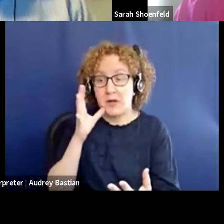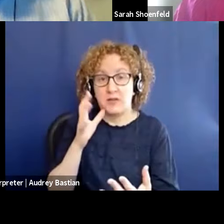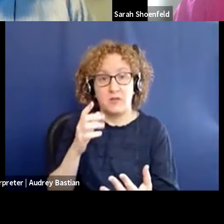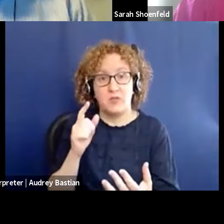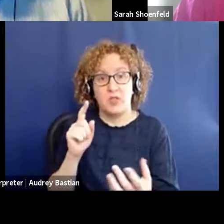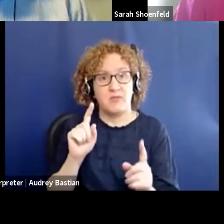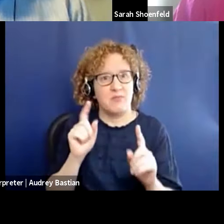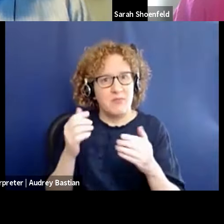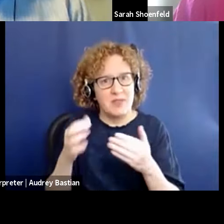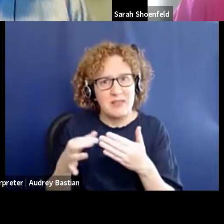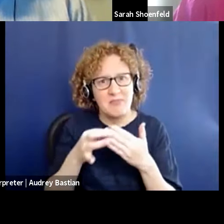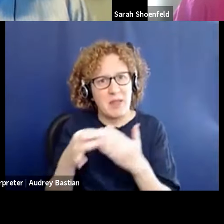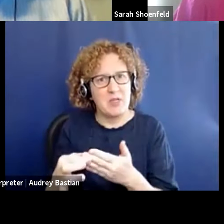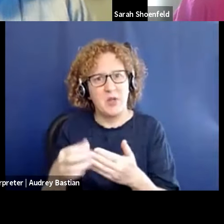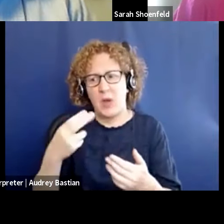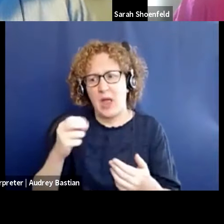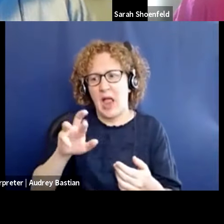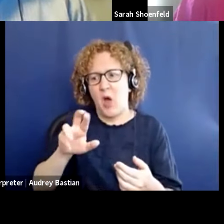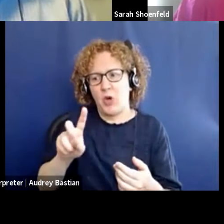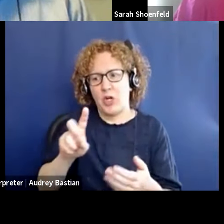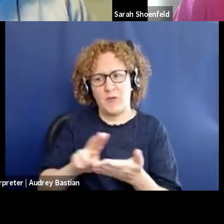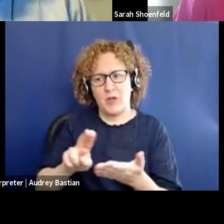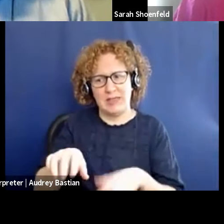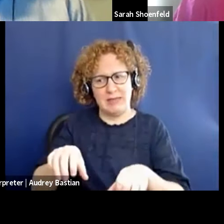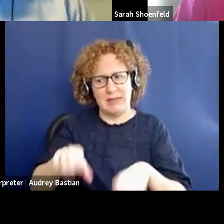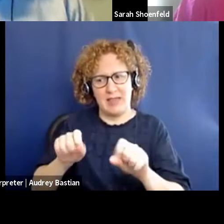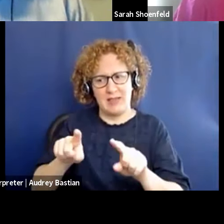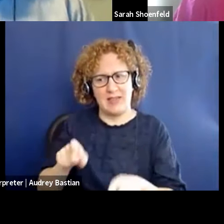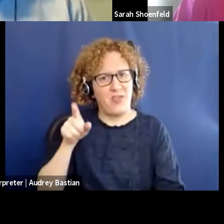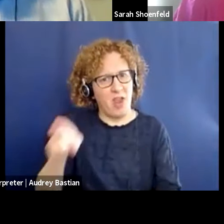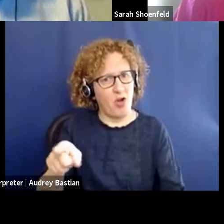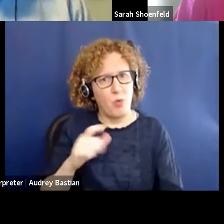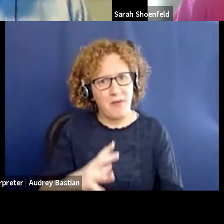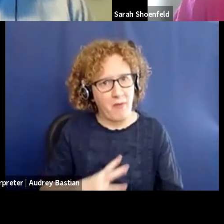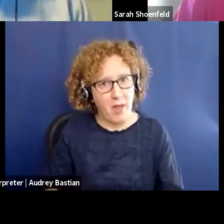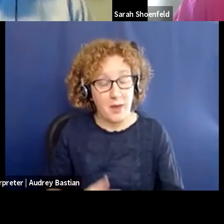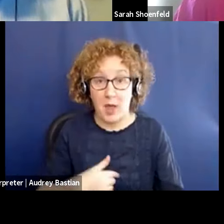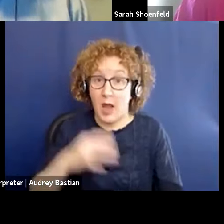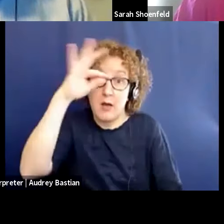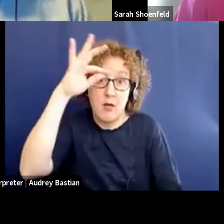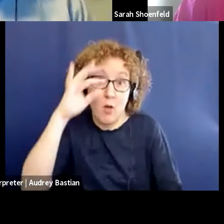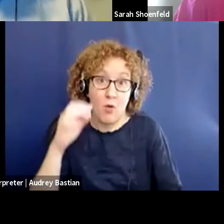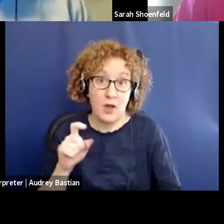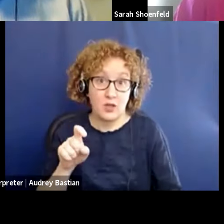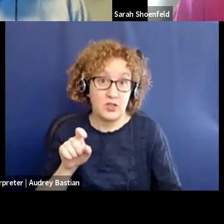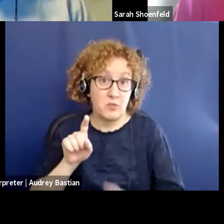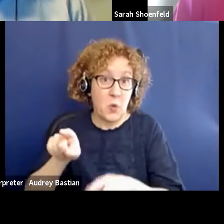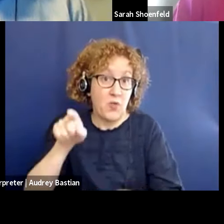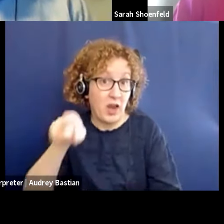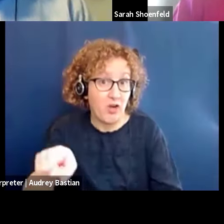Howard University. We take the test at Howard or some other place like that. It would have been fine. I didn't know to do that.